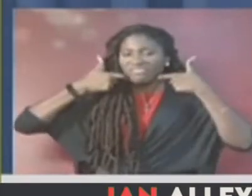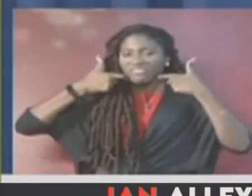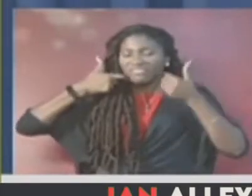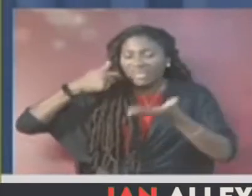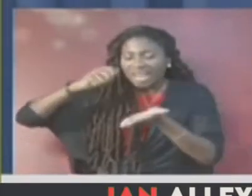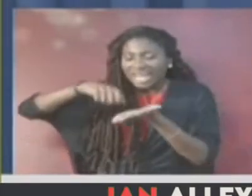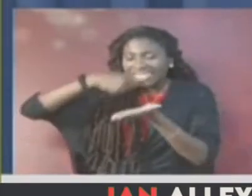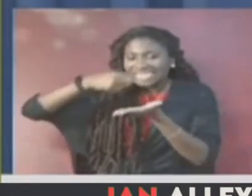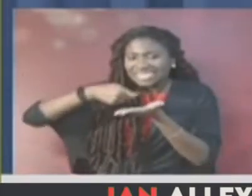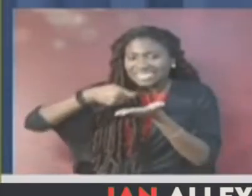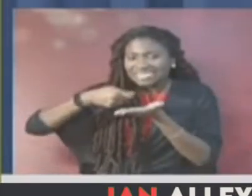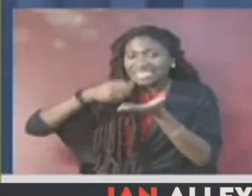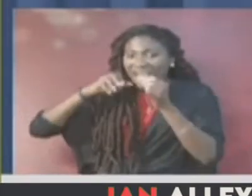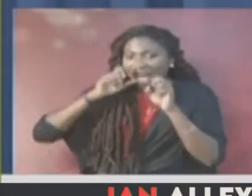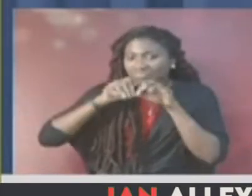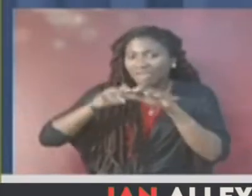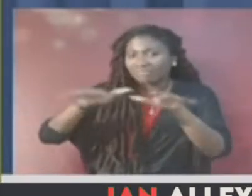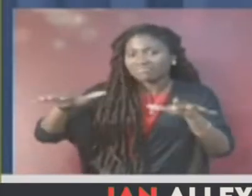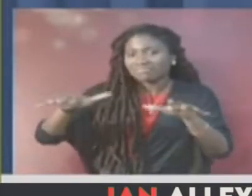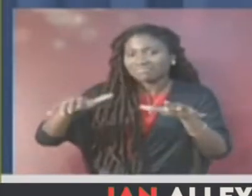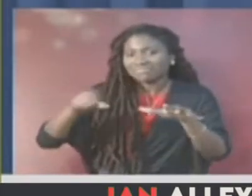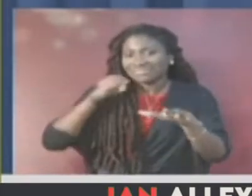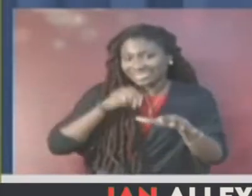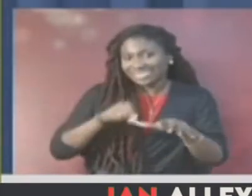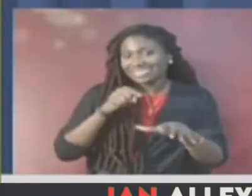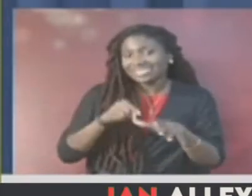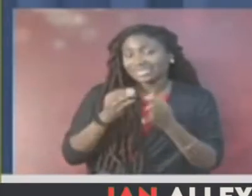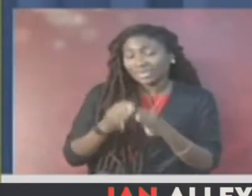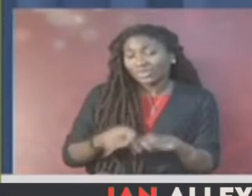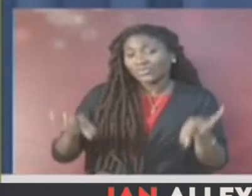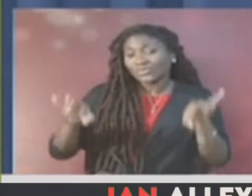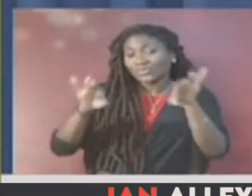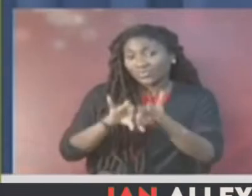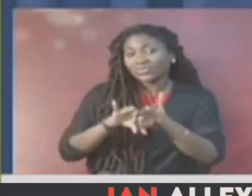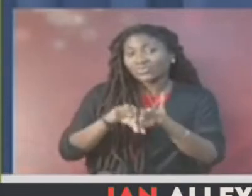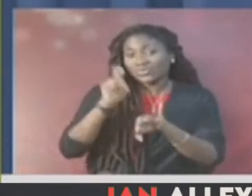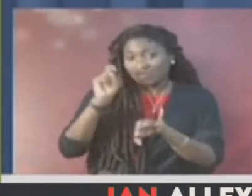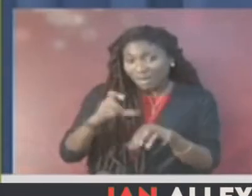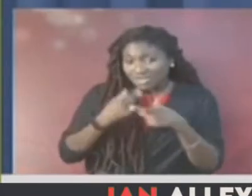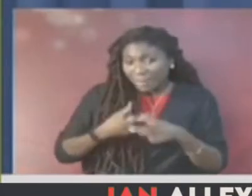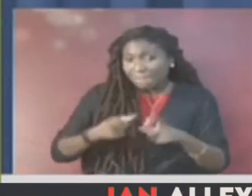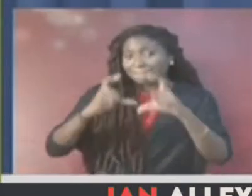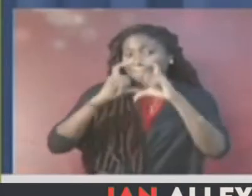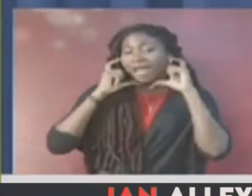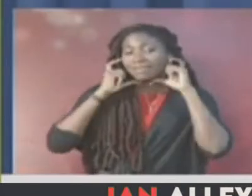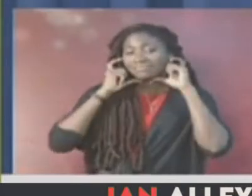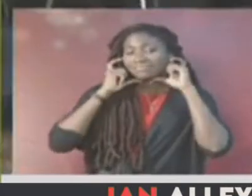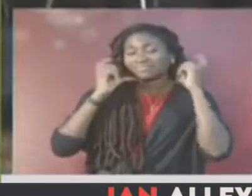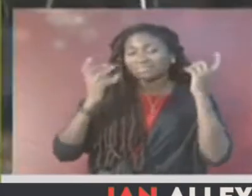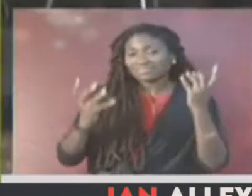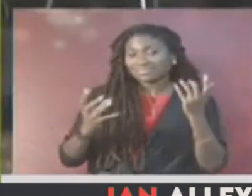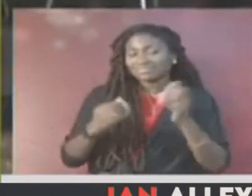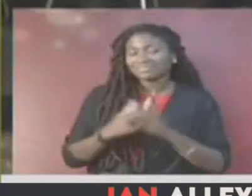public health science that we know, that is a critical success factor that we have had in the country.